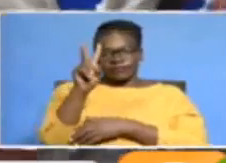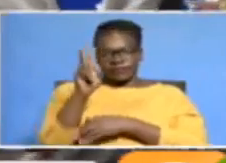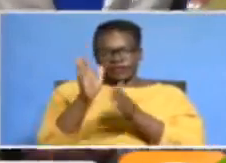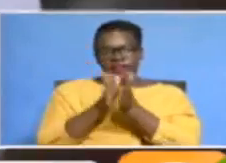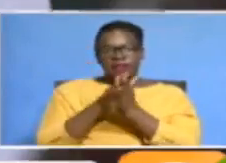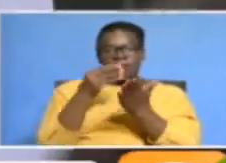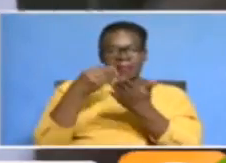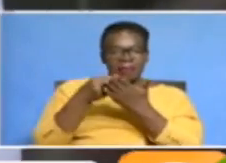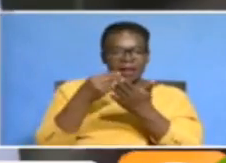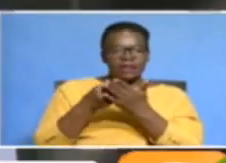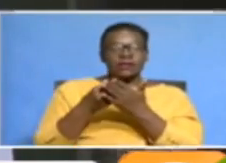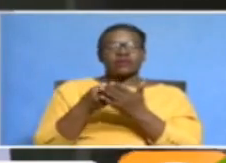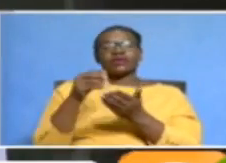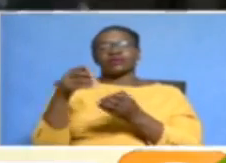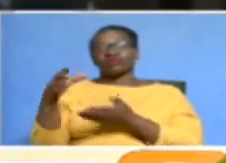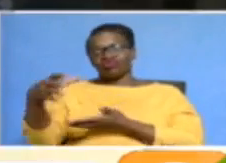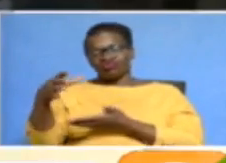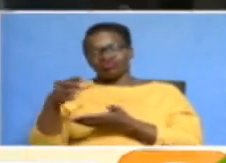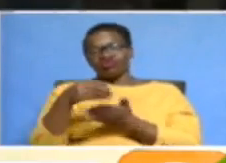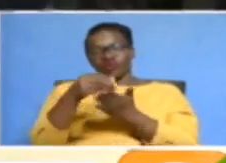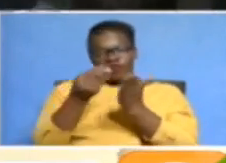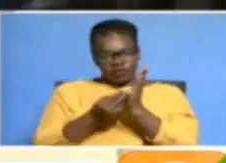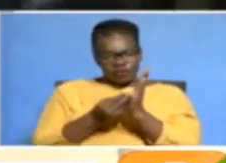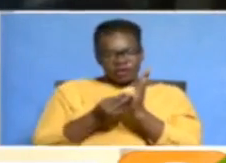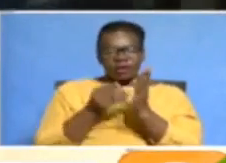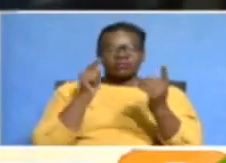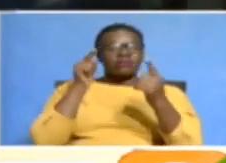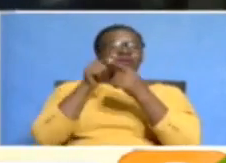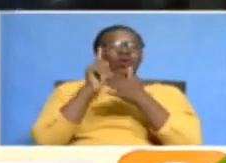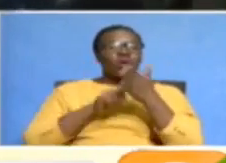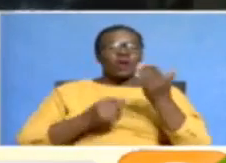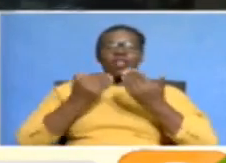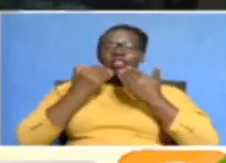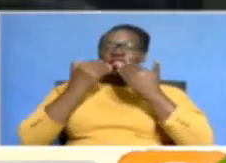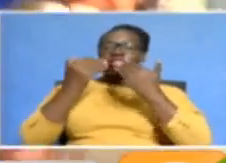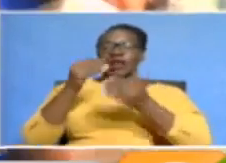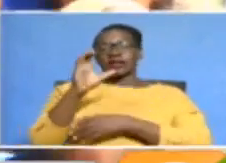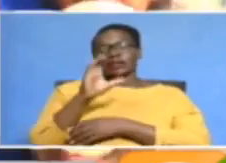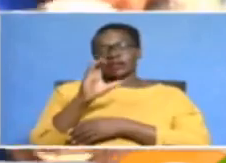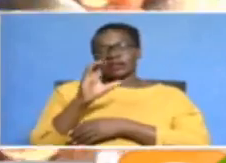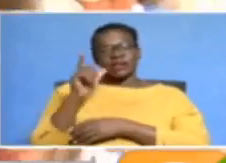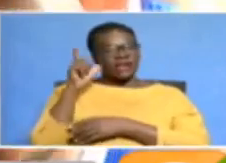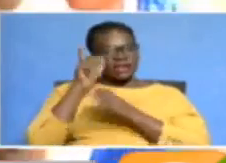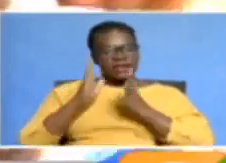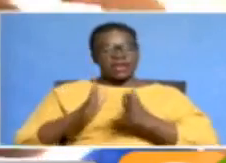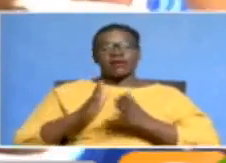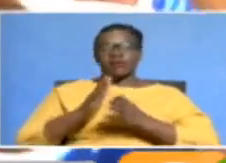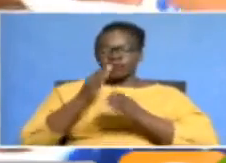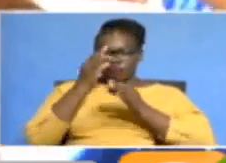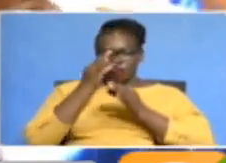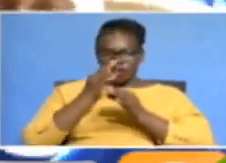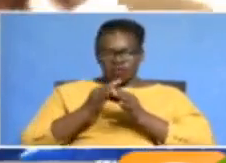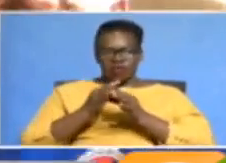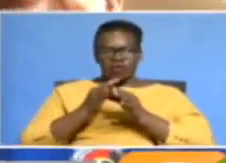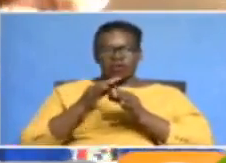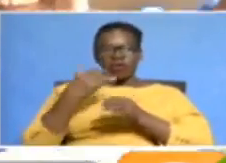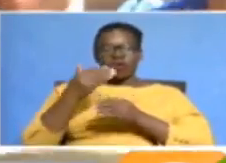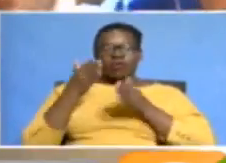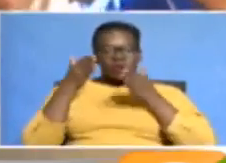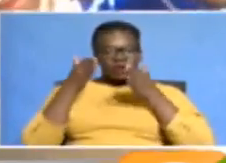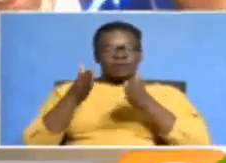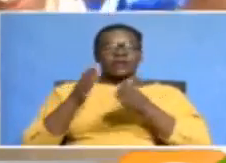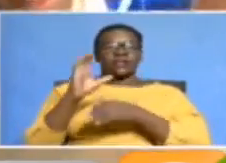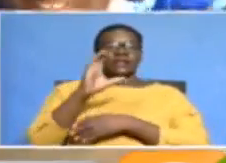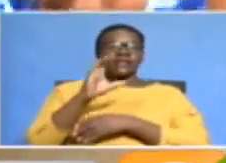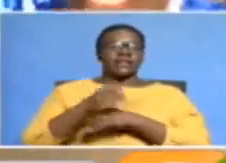and shopping gift vouchers. The aim of this gesture was to thank Radio Citizen fans for their loyalty and for making Merry Christmas. The latest session countrywide.